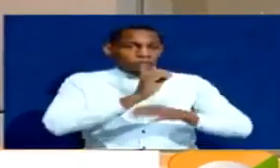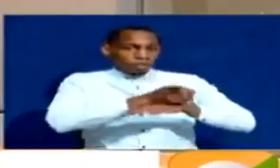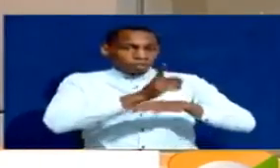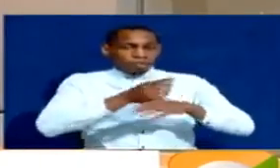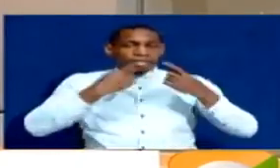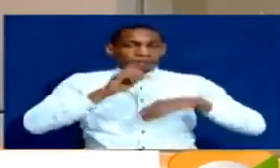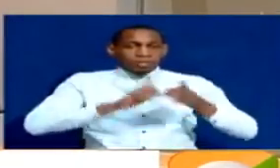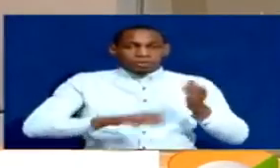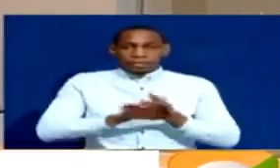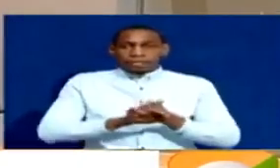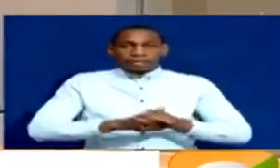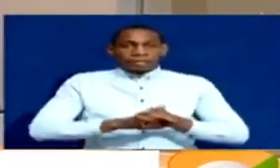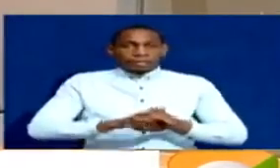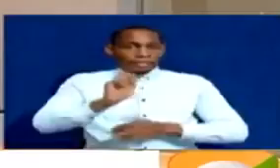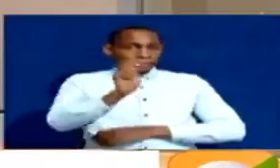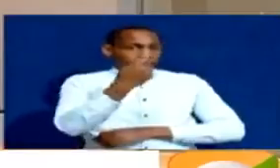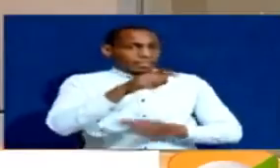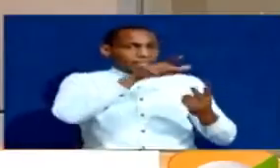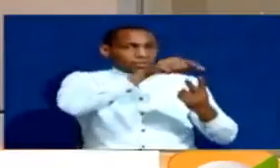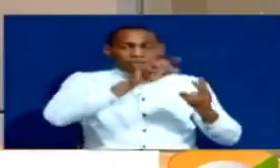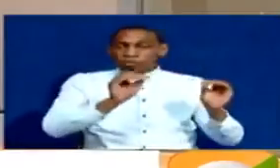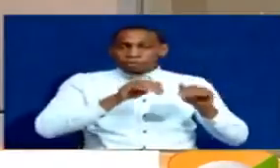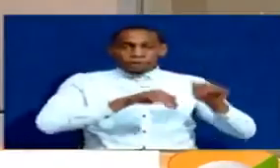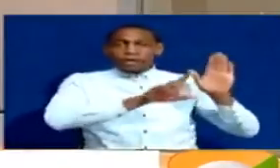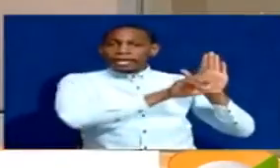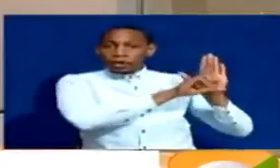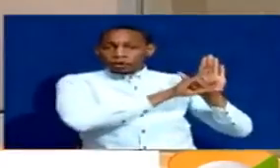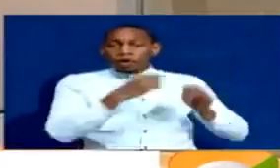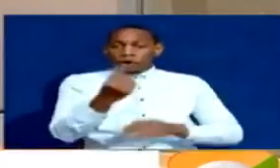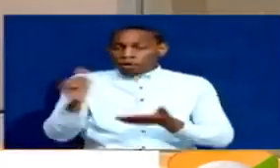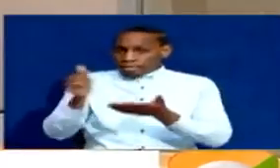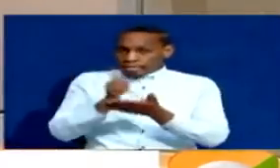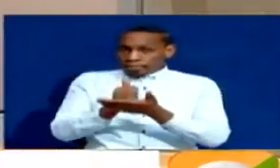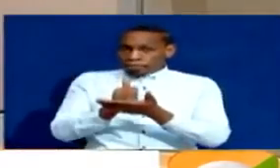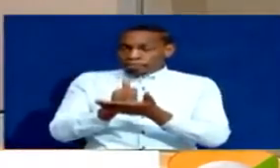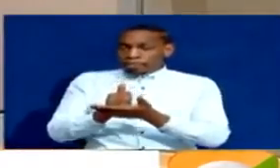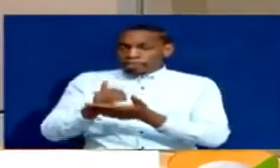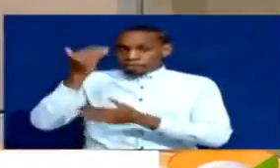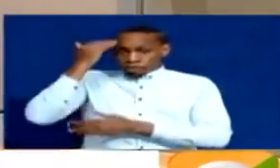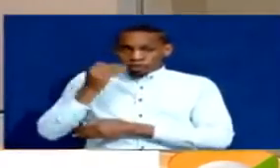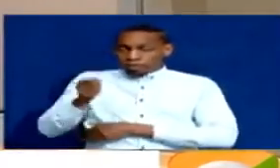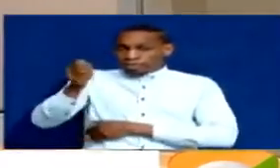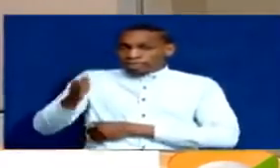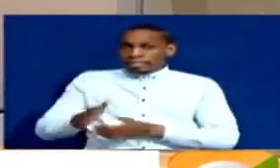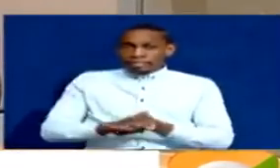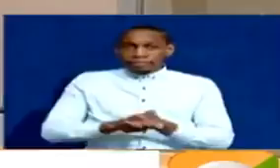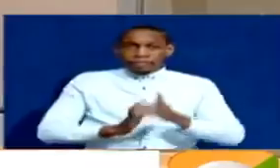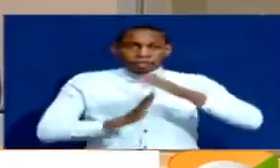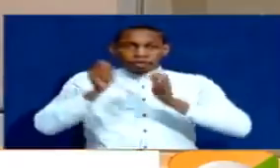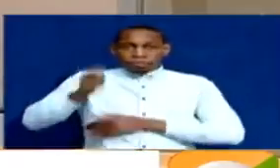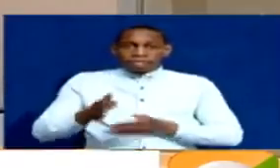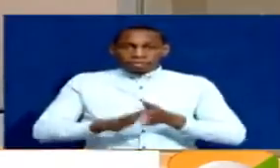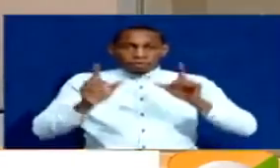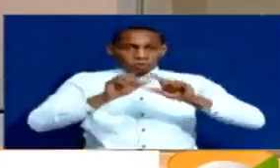line, declaring that the president has no choice under the law but to appoint the judicial officers. Koome, who issued